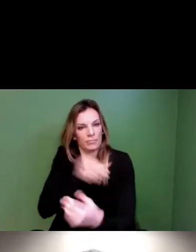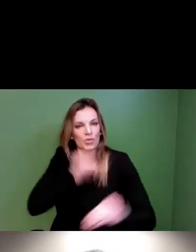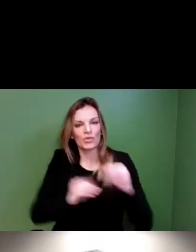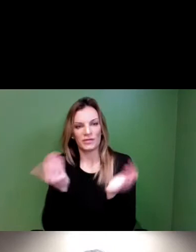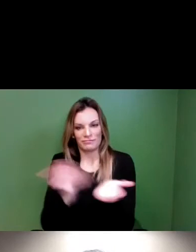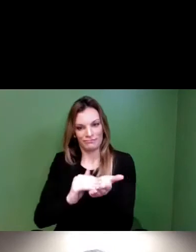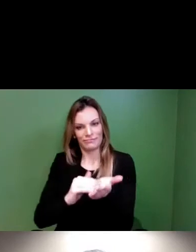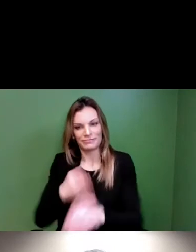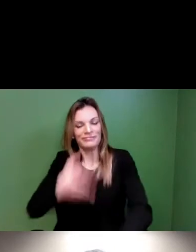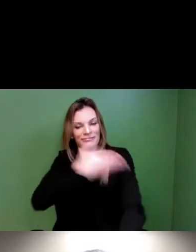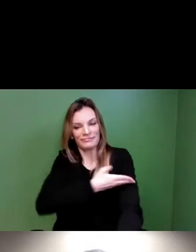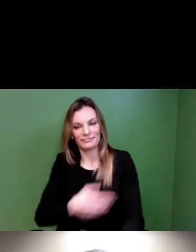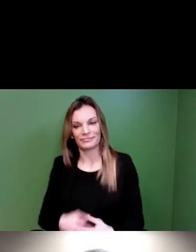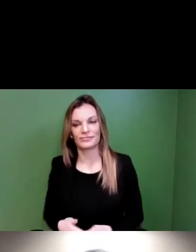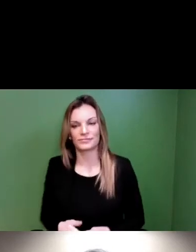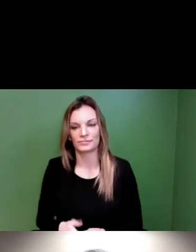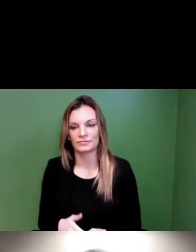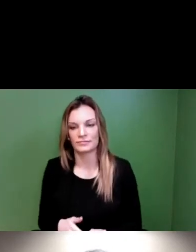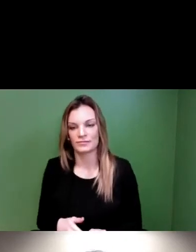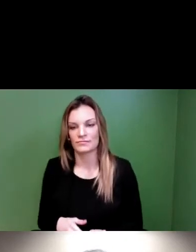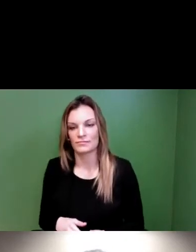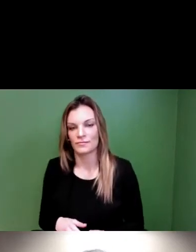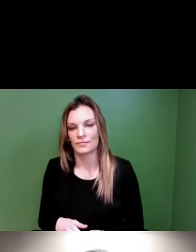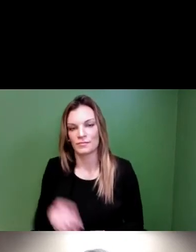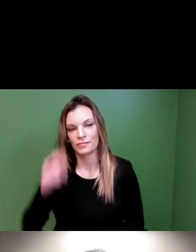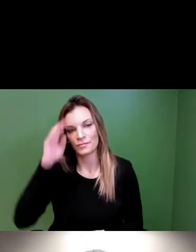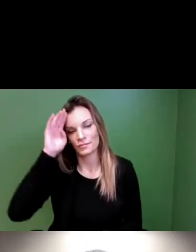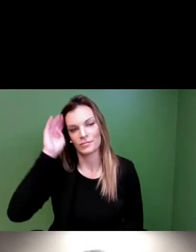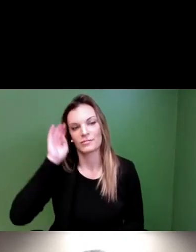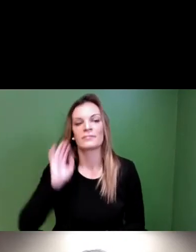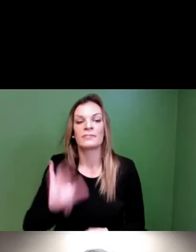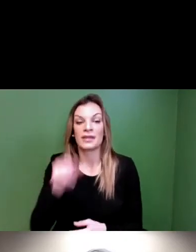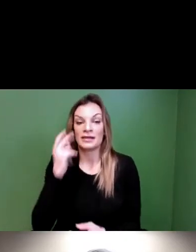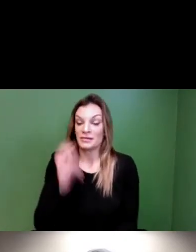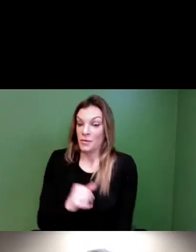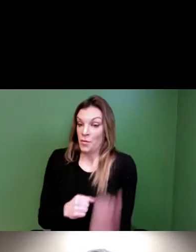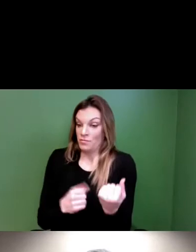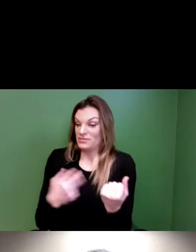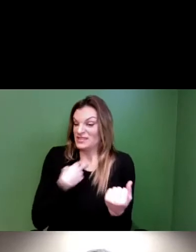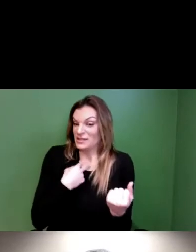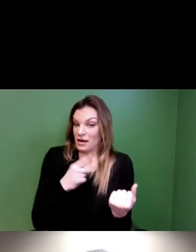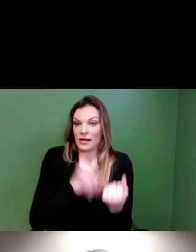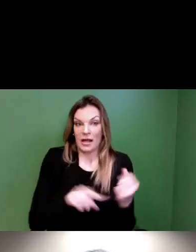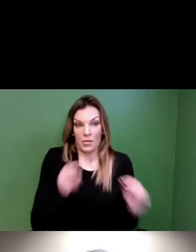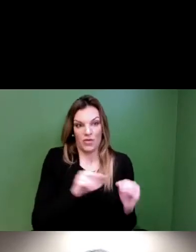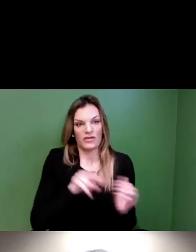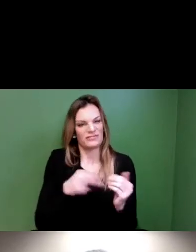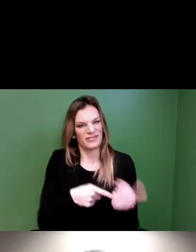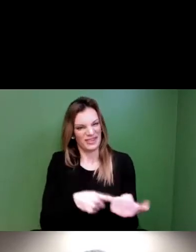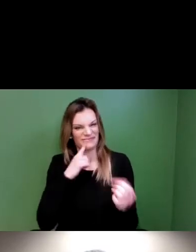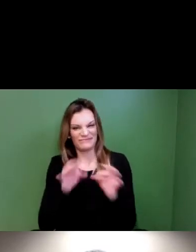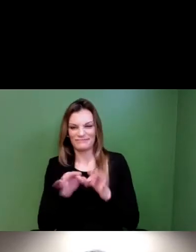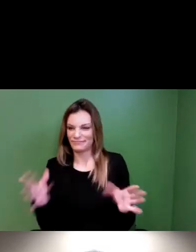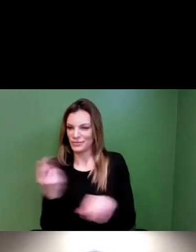So in other words, in that fixed position, not very useful. In the extended position, much more likely to be able to use that arm again.